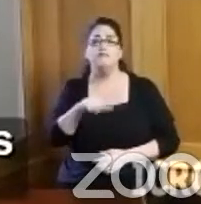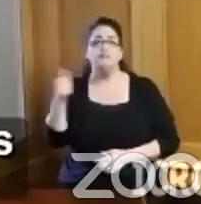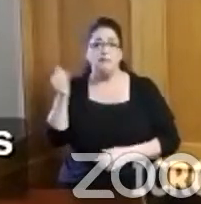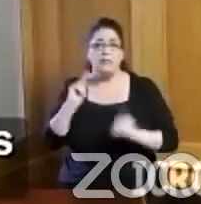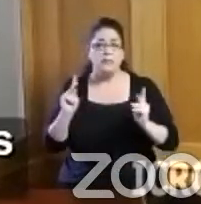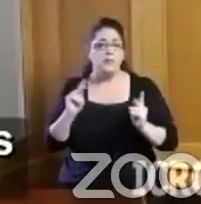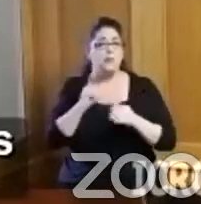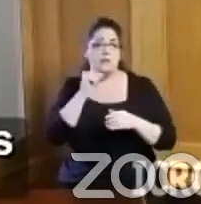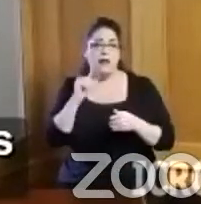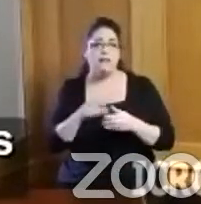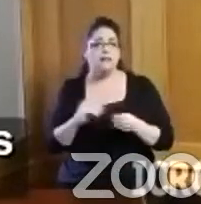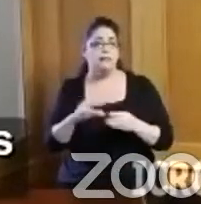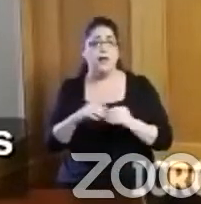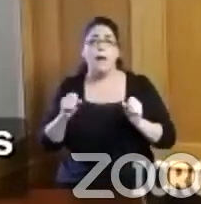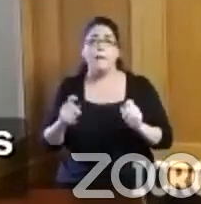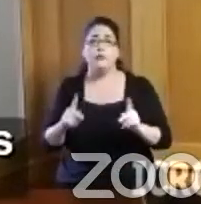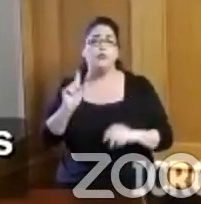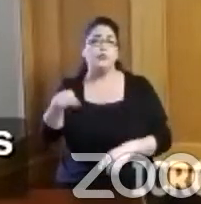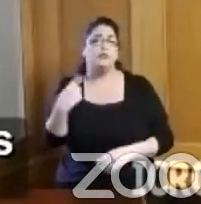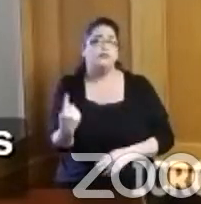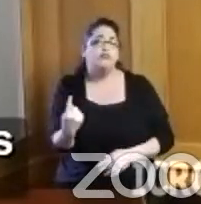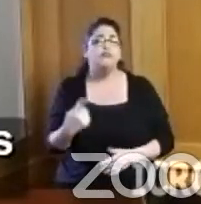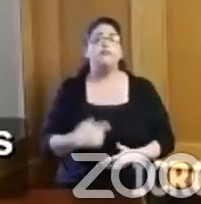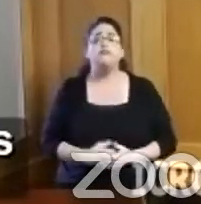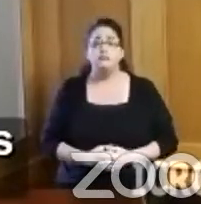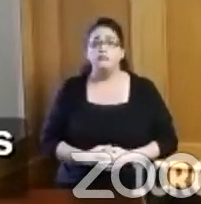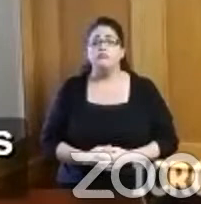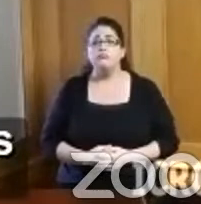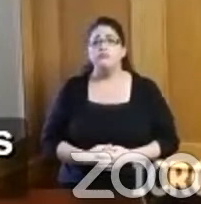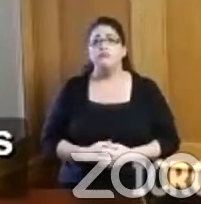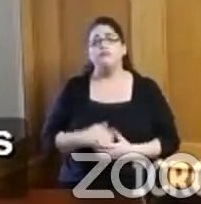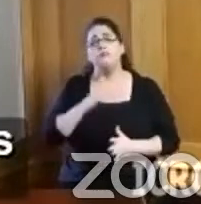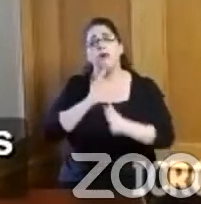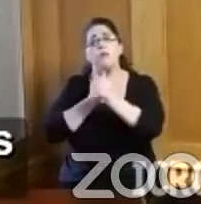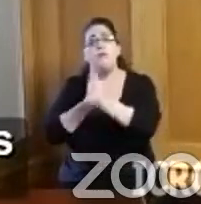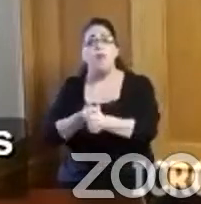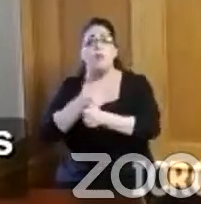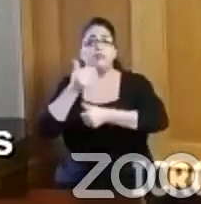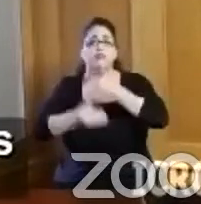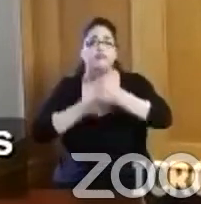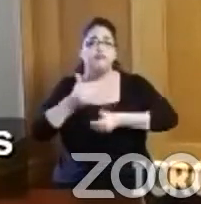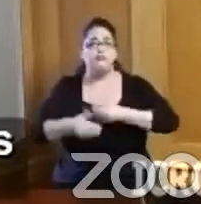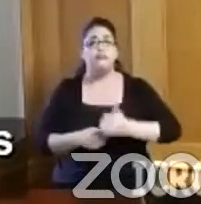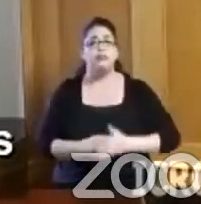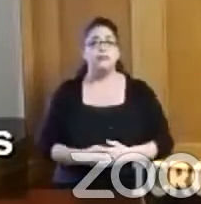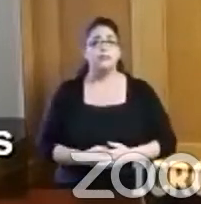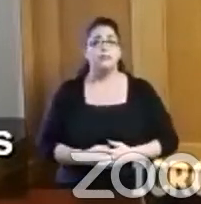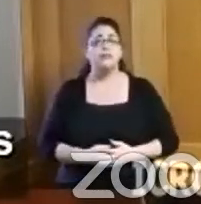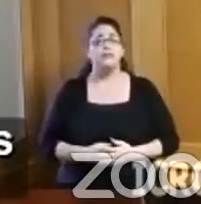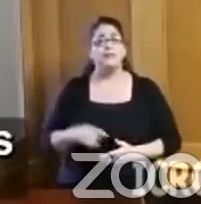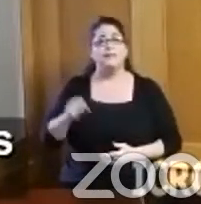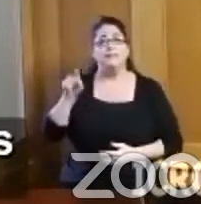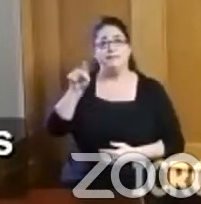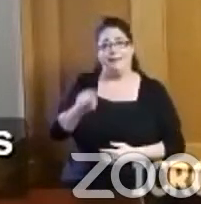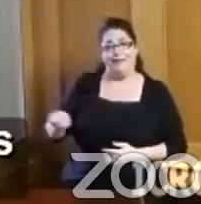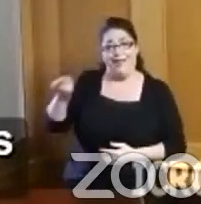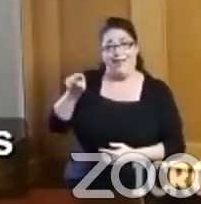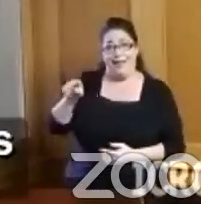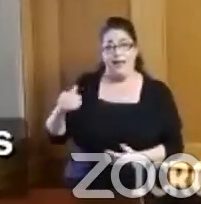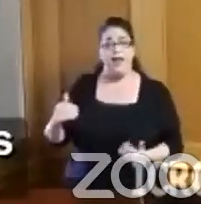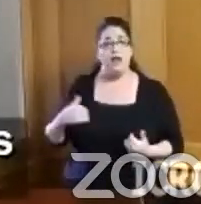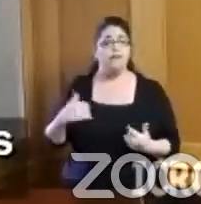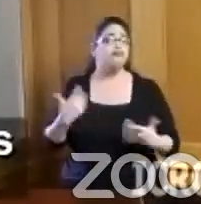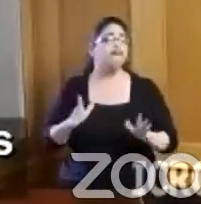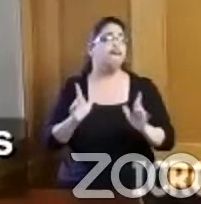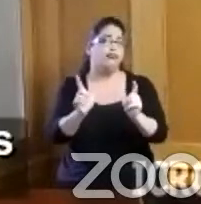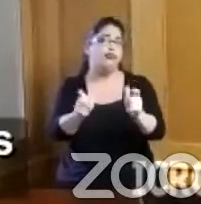else in terms of opportunity to follow things. They have, as you know, a large